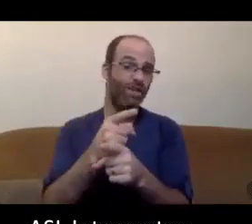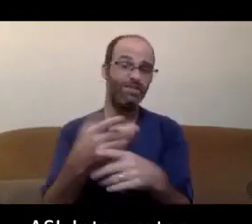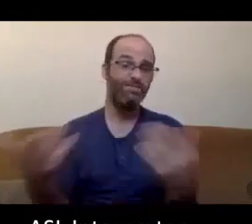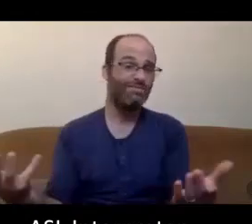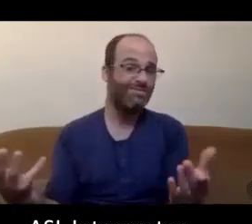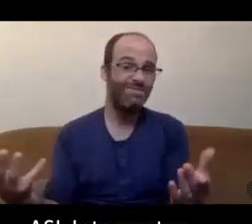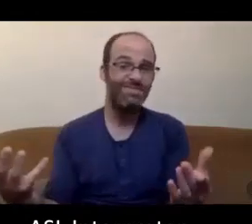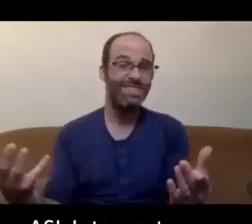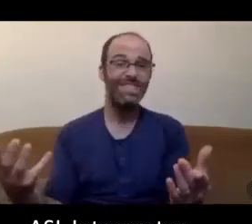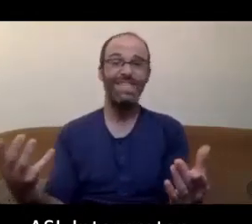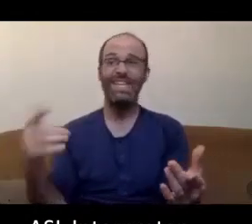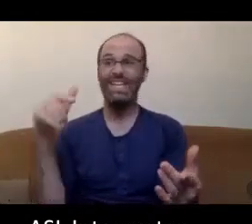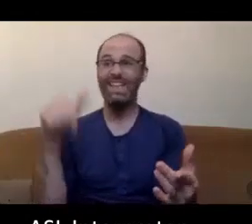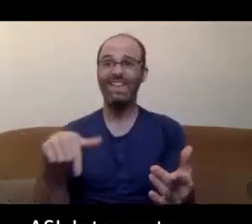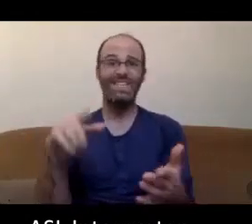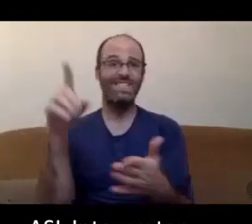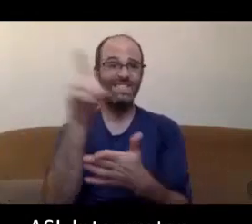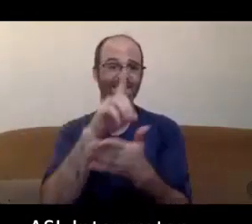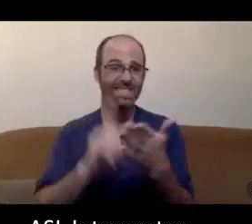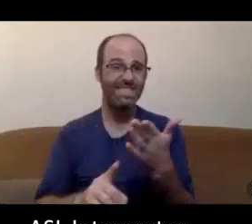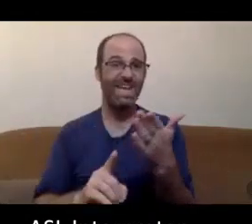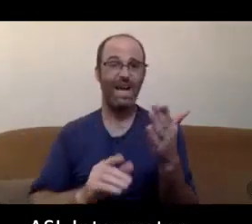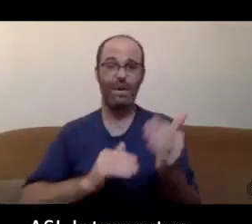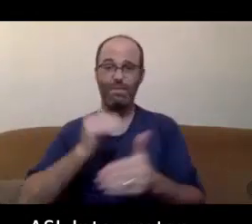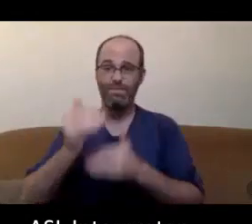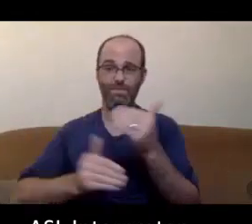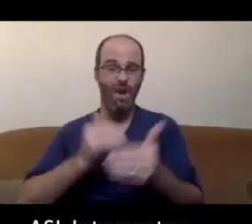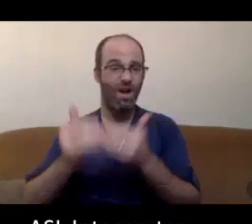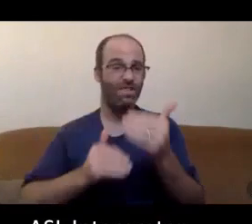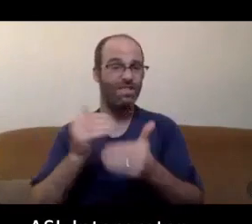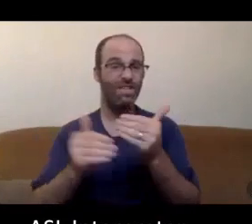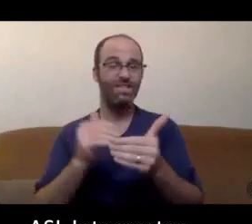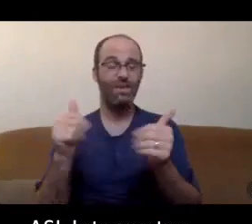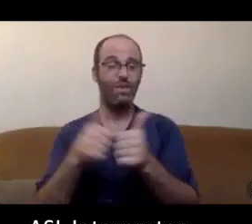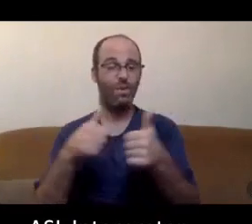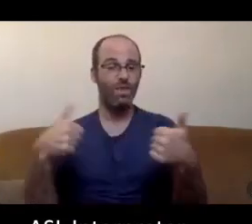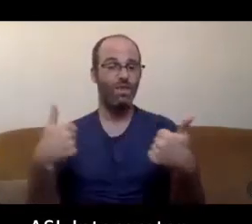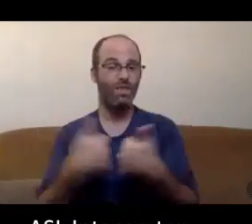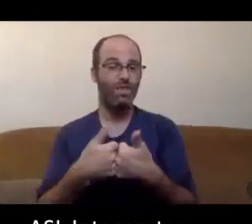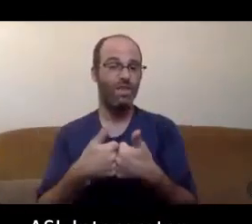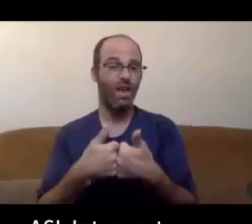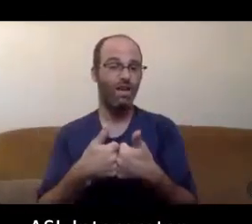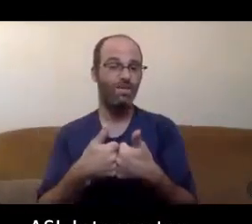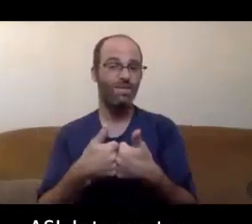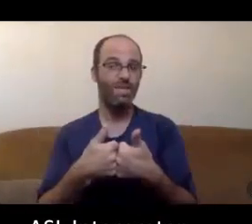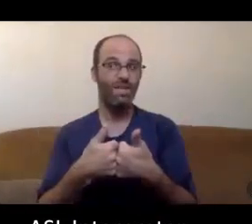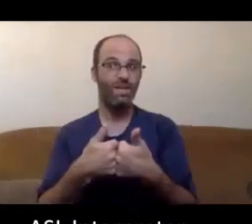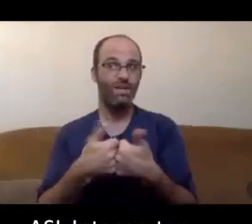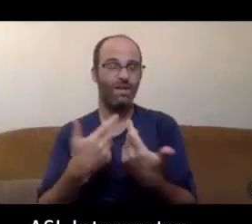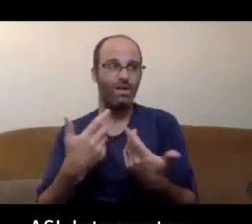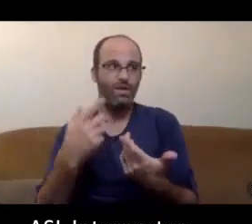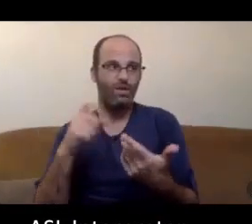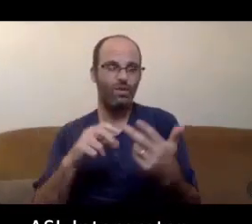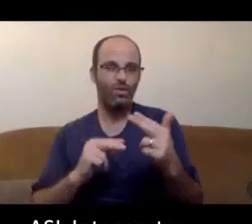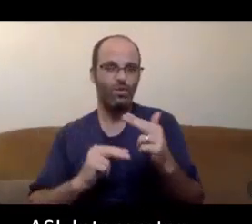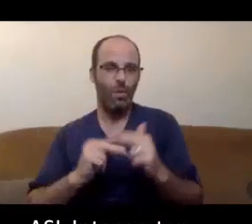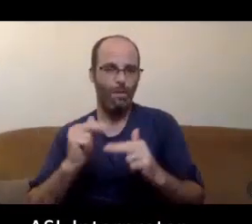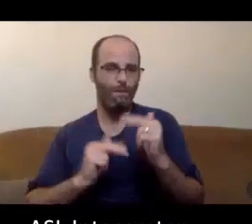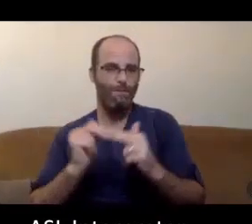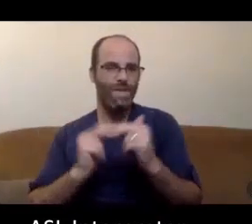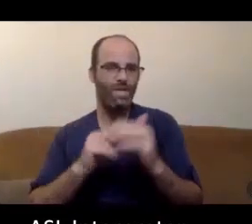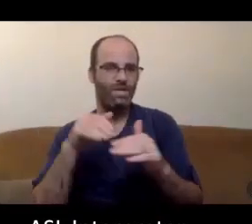Really, in this design process that I've been going through with the game, it is about building it up to